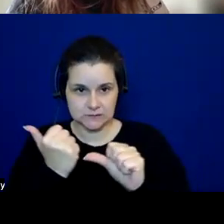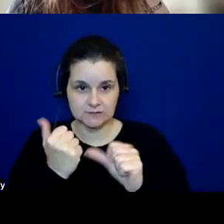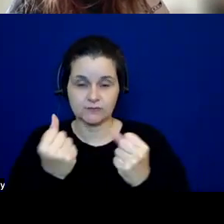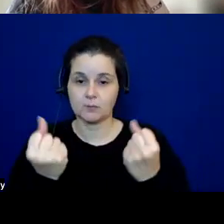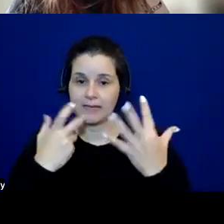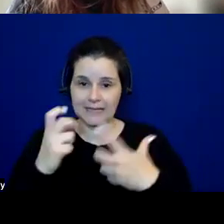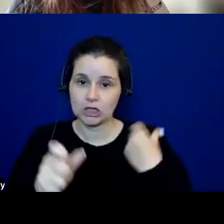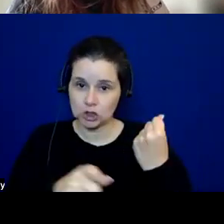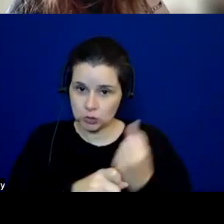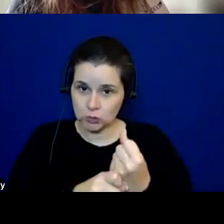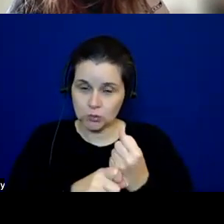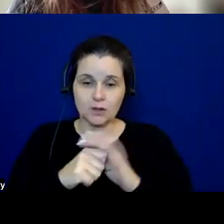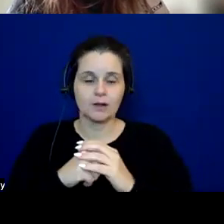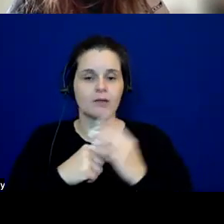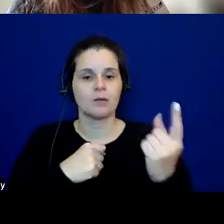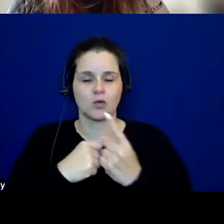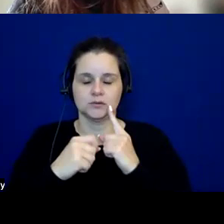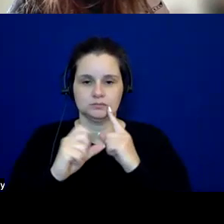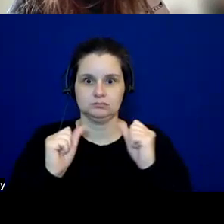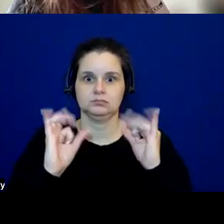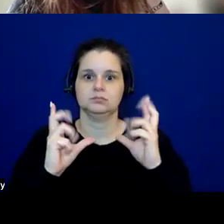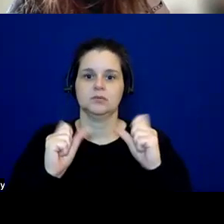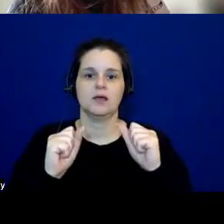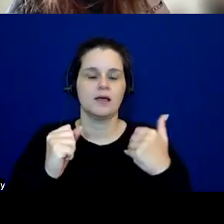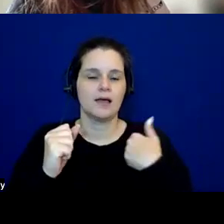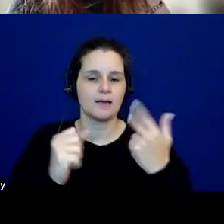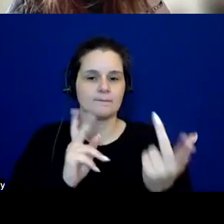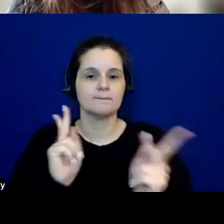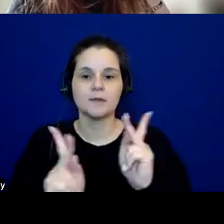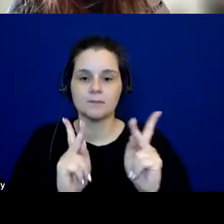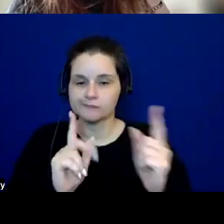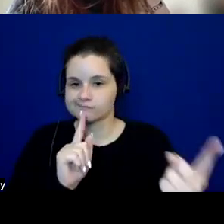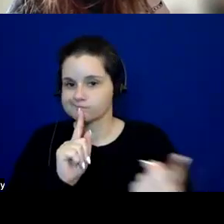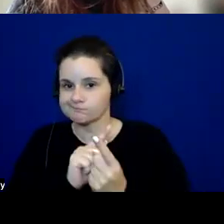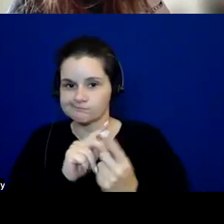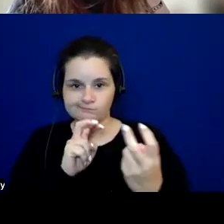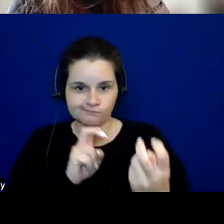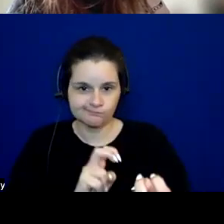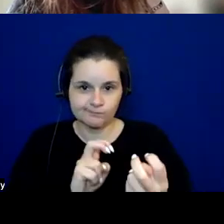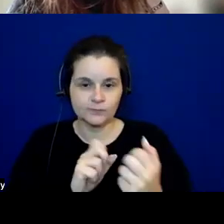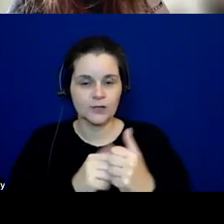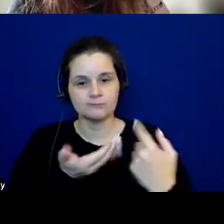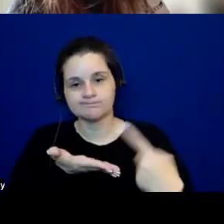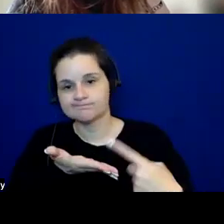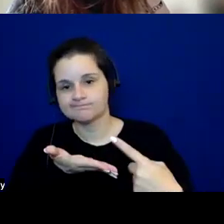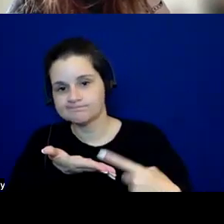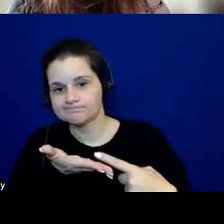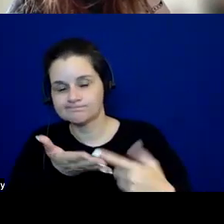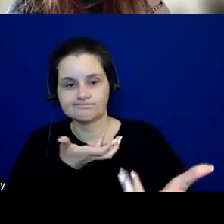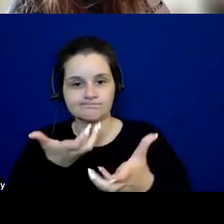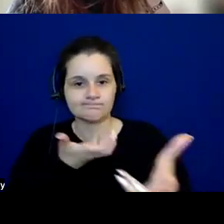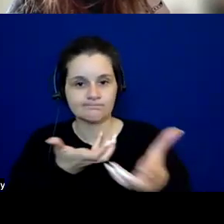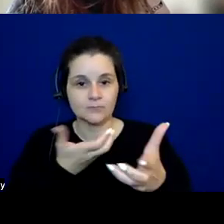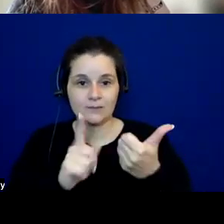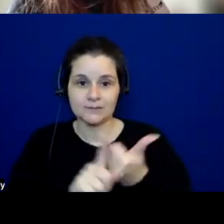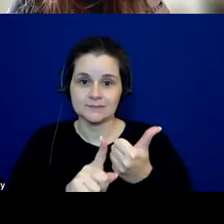I'm just always amazed. I'd have people come in and they're they're talking about having been in a